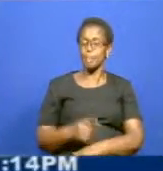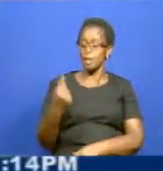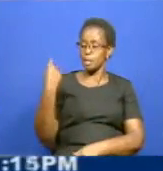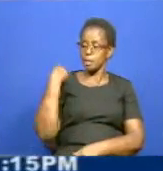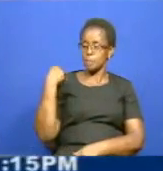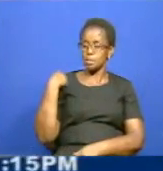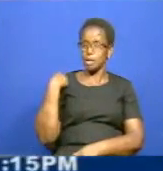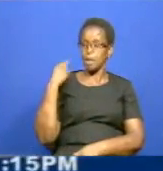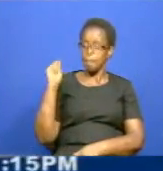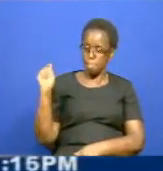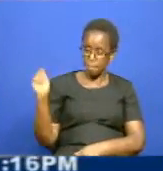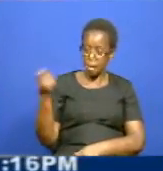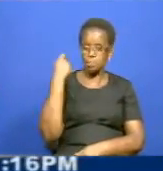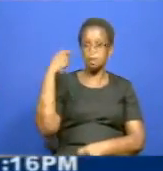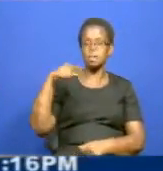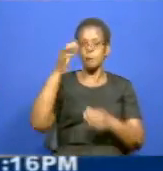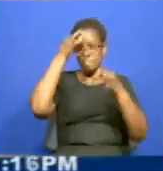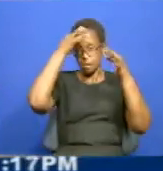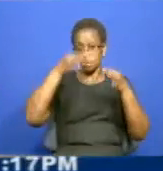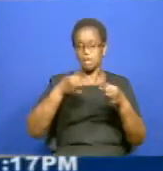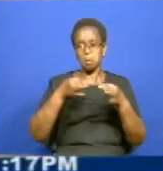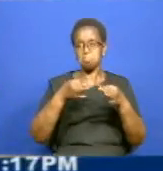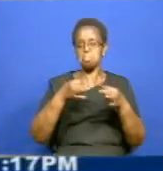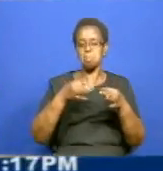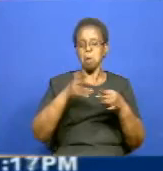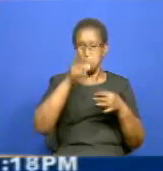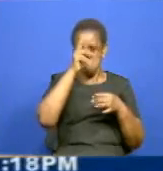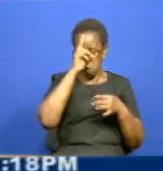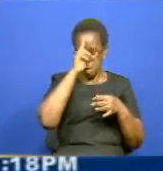president decided even these police helicopters,